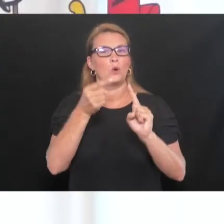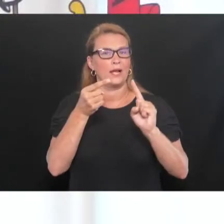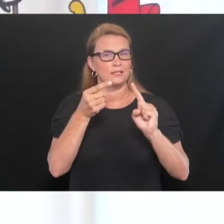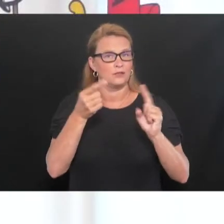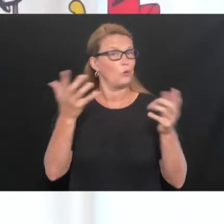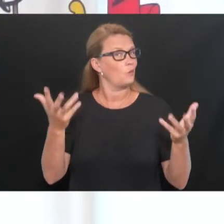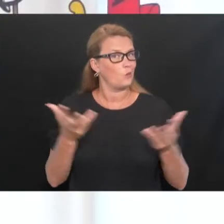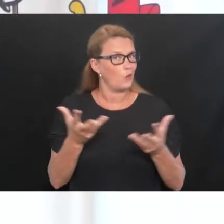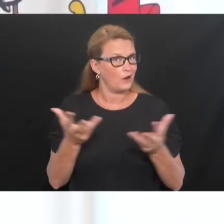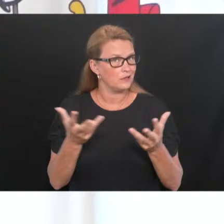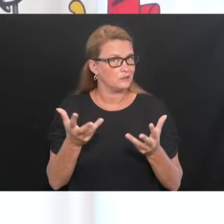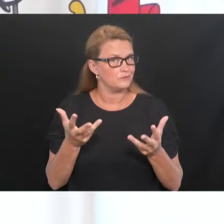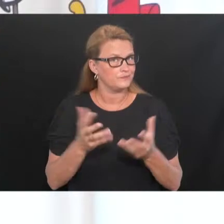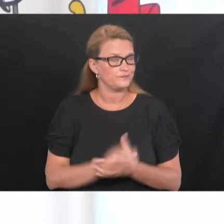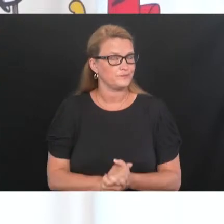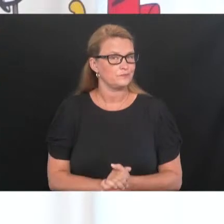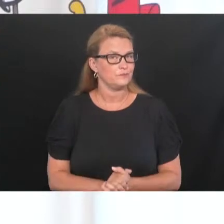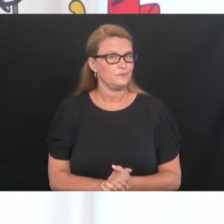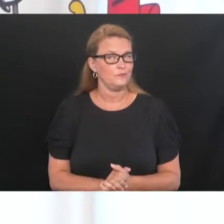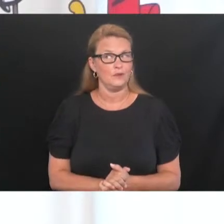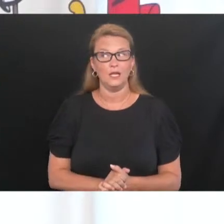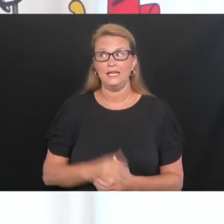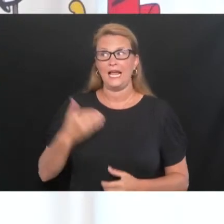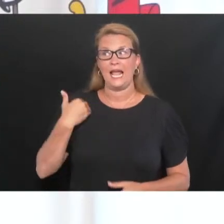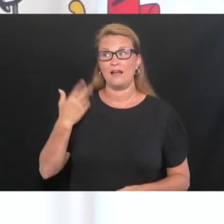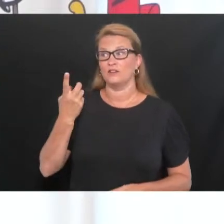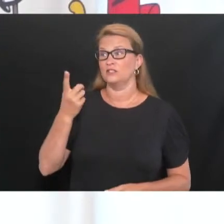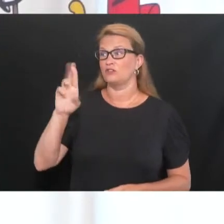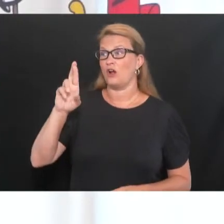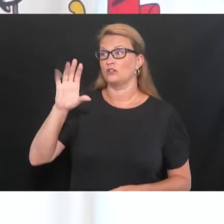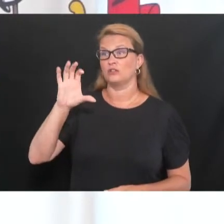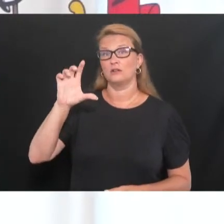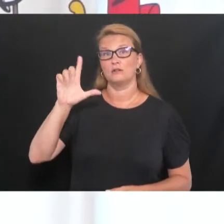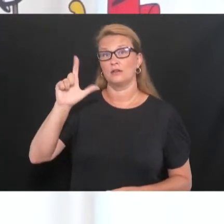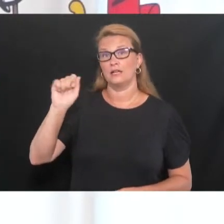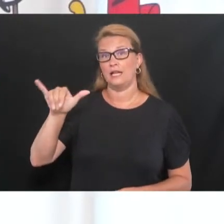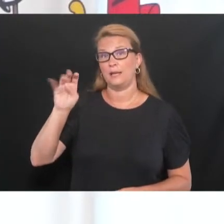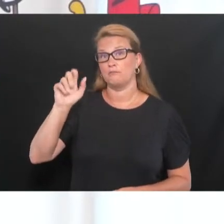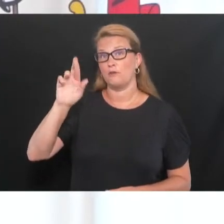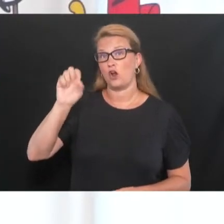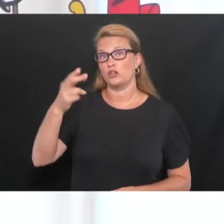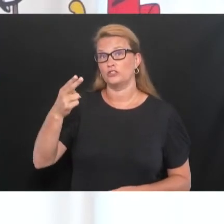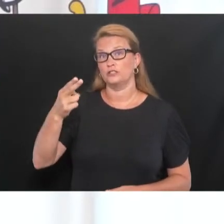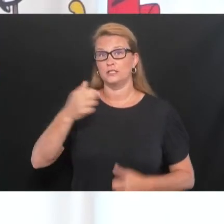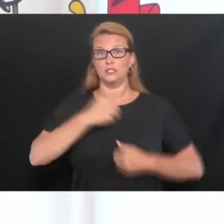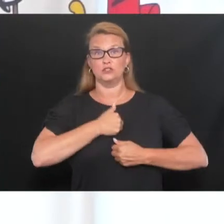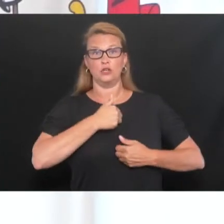the purpose of these gentlemen coming today and where we are.